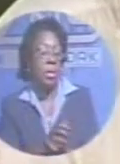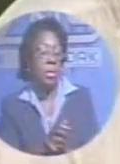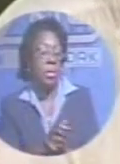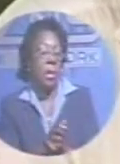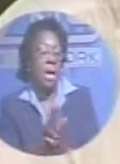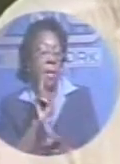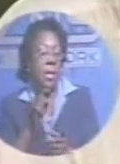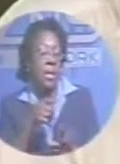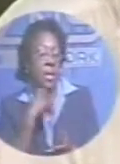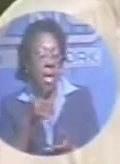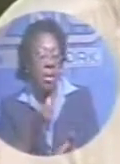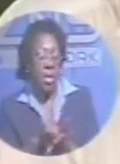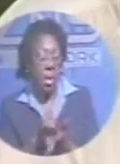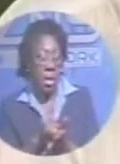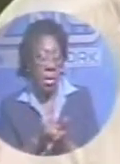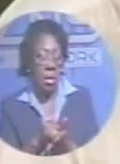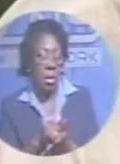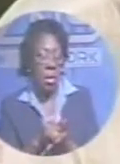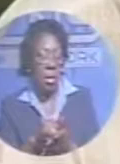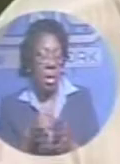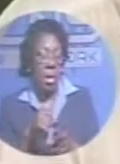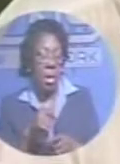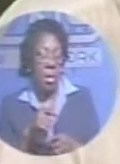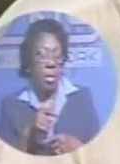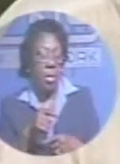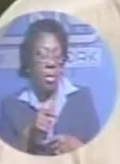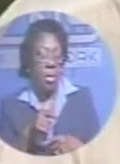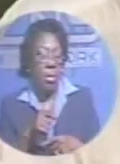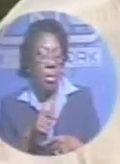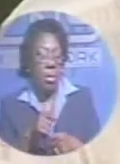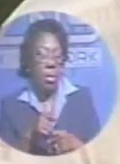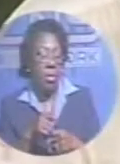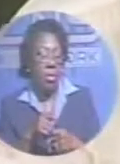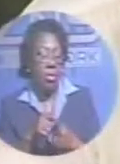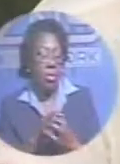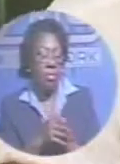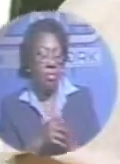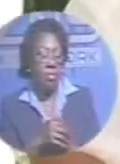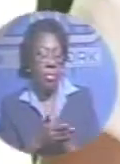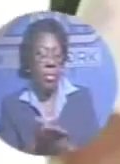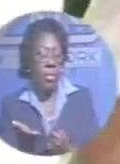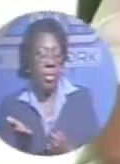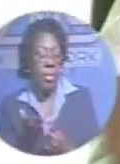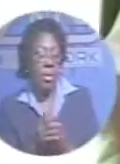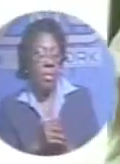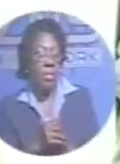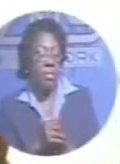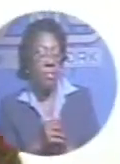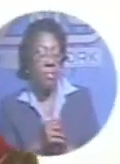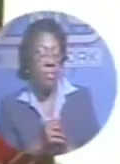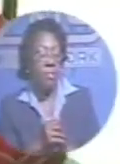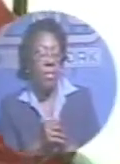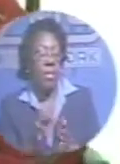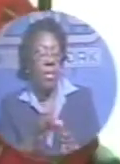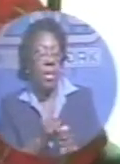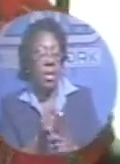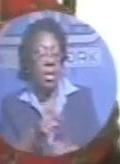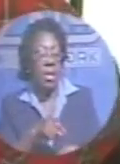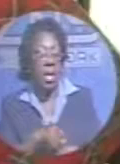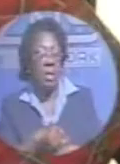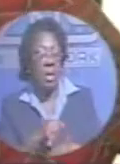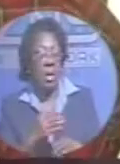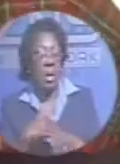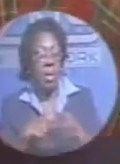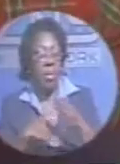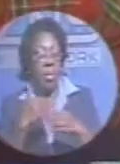must tell you that he personally has touched me on it each time. I've worked all